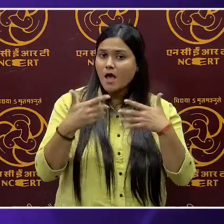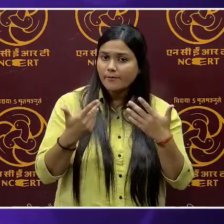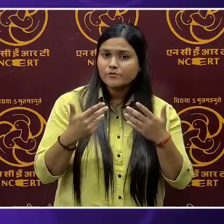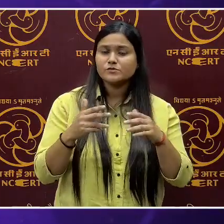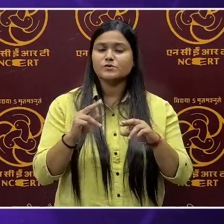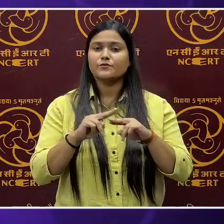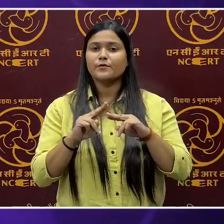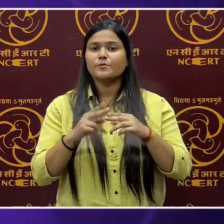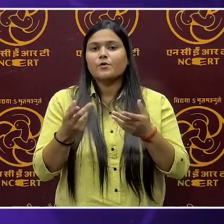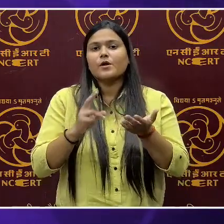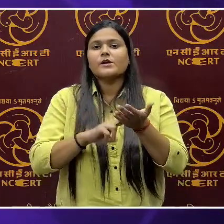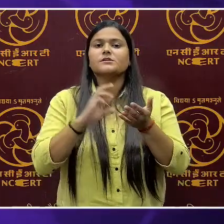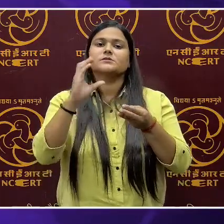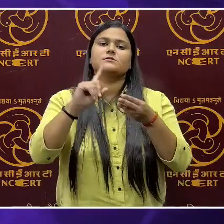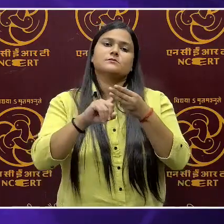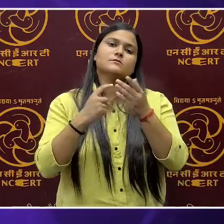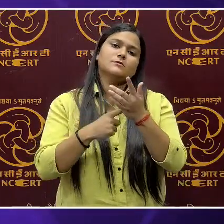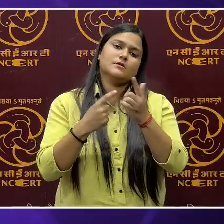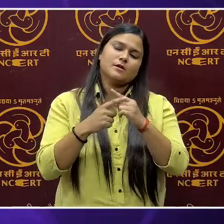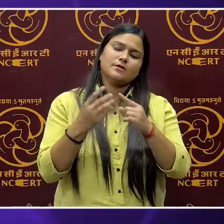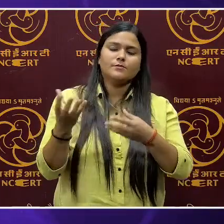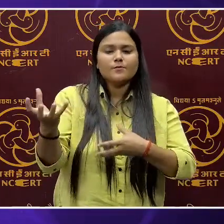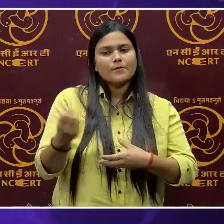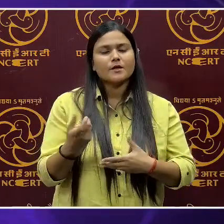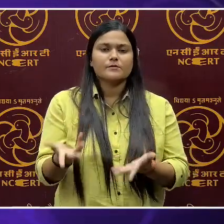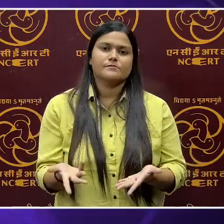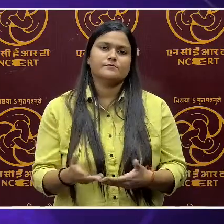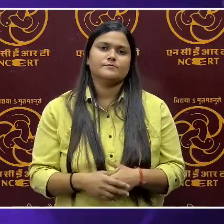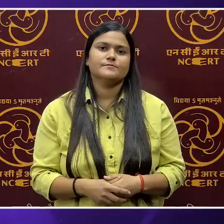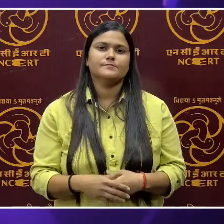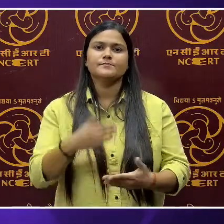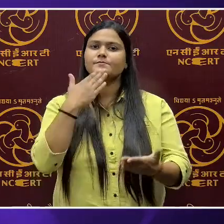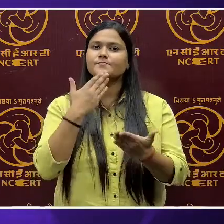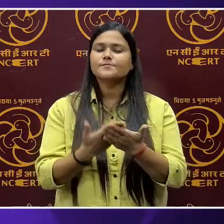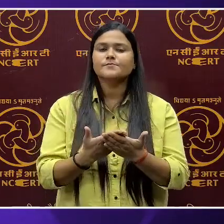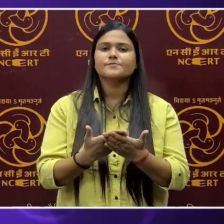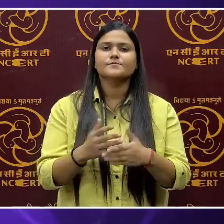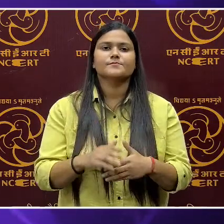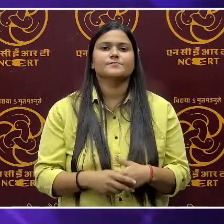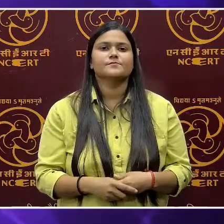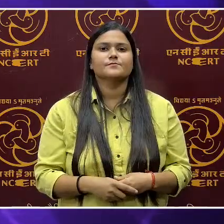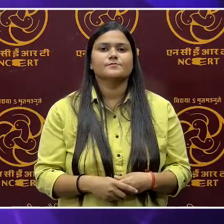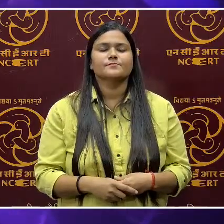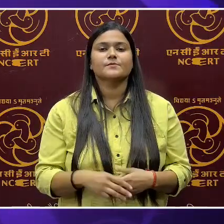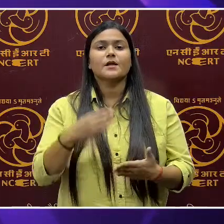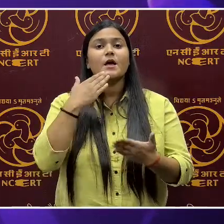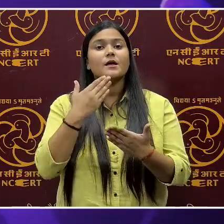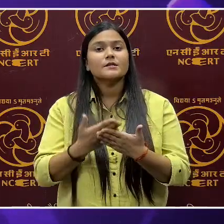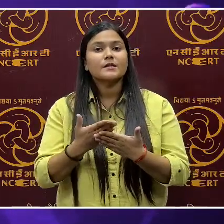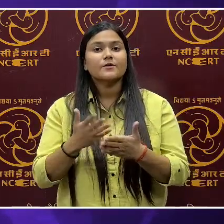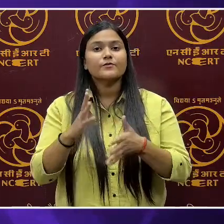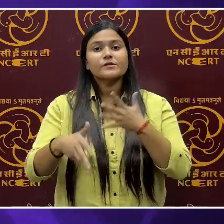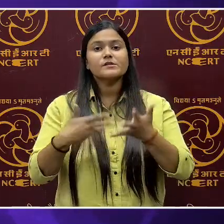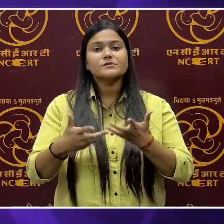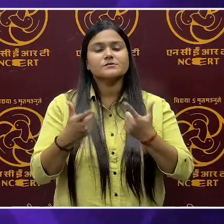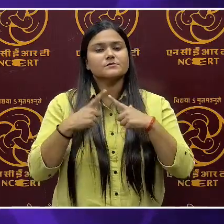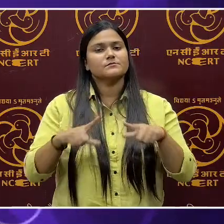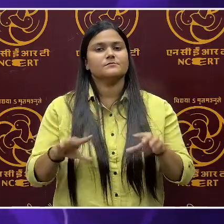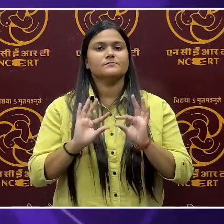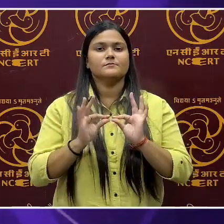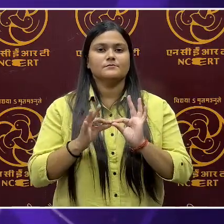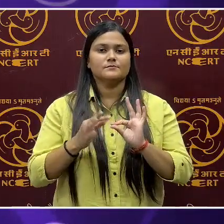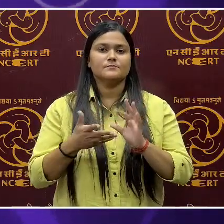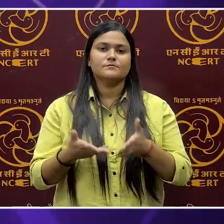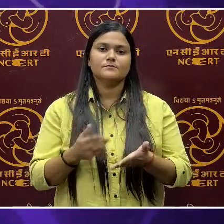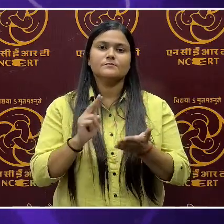Flipkart and NCERT official website. So thank you so much, and let me just thank my sign language interpreter. Thank you